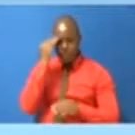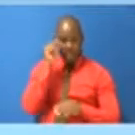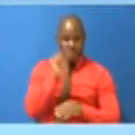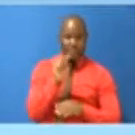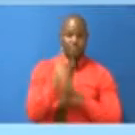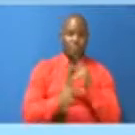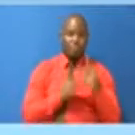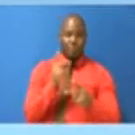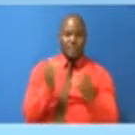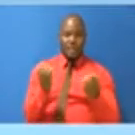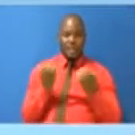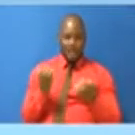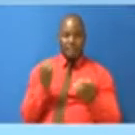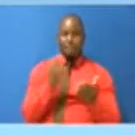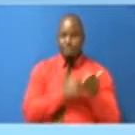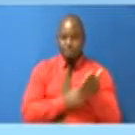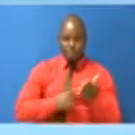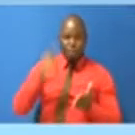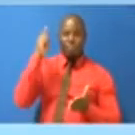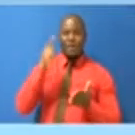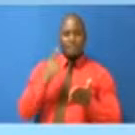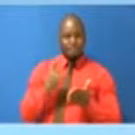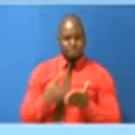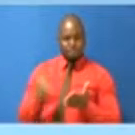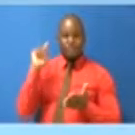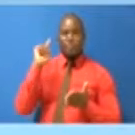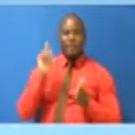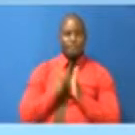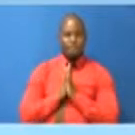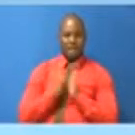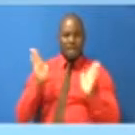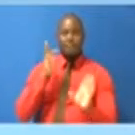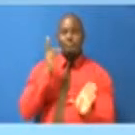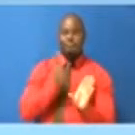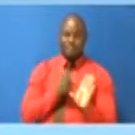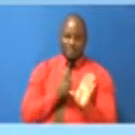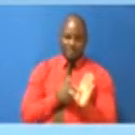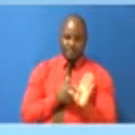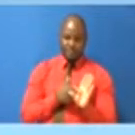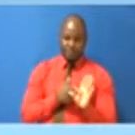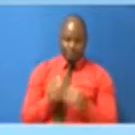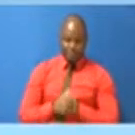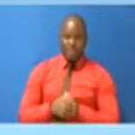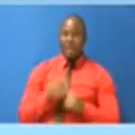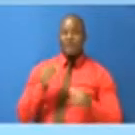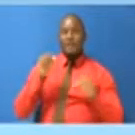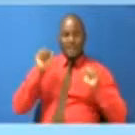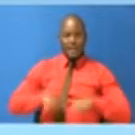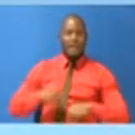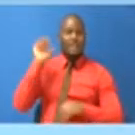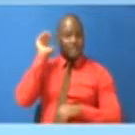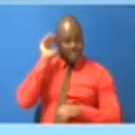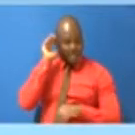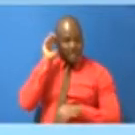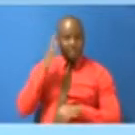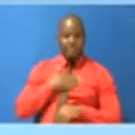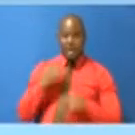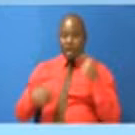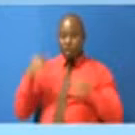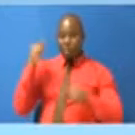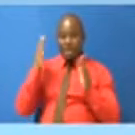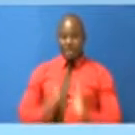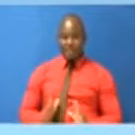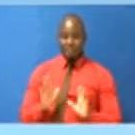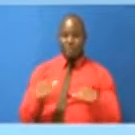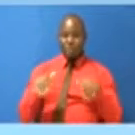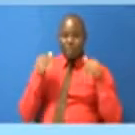that process requires proper proper public participation you can already hear my competitor